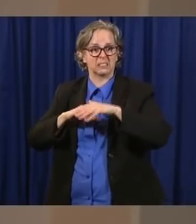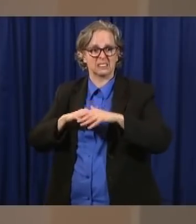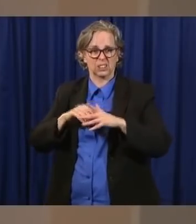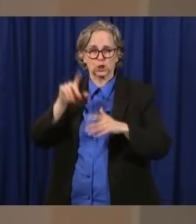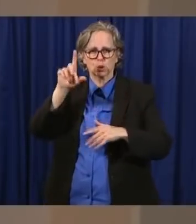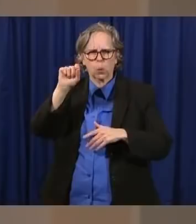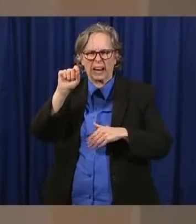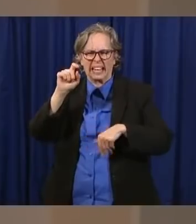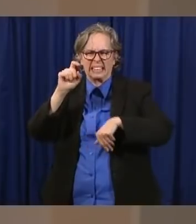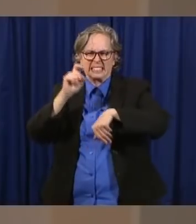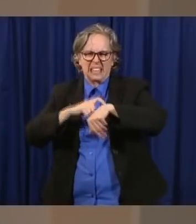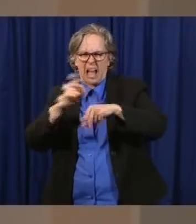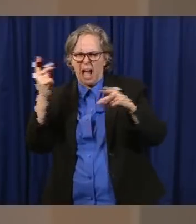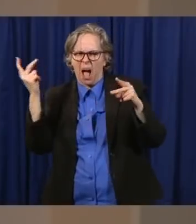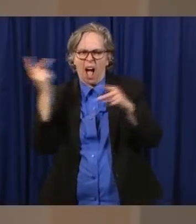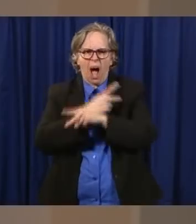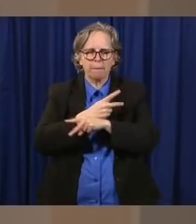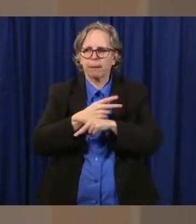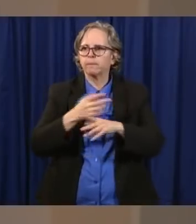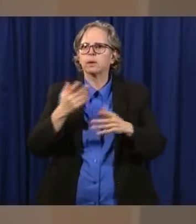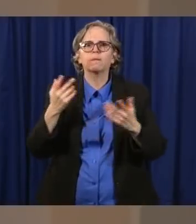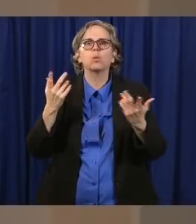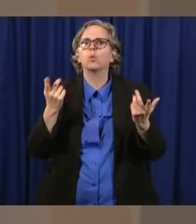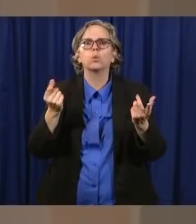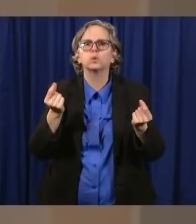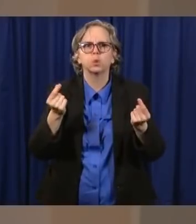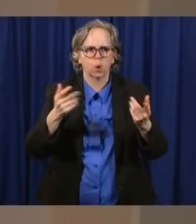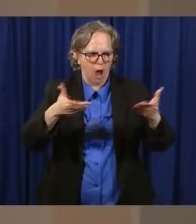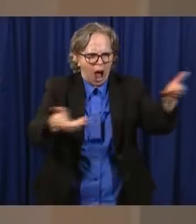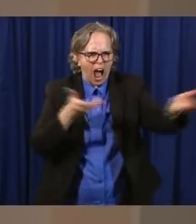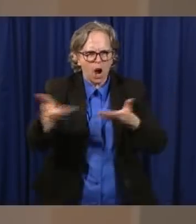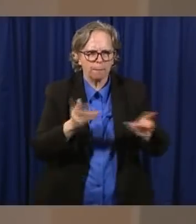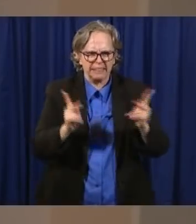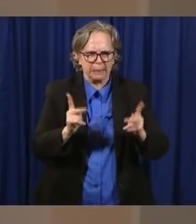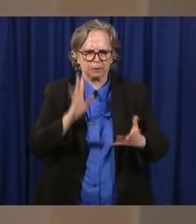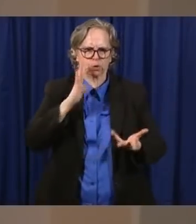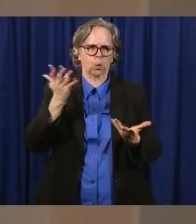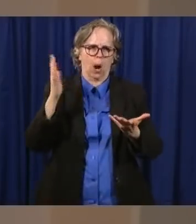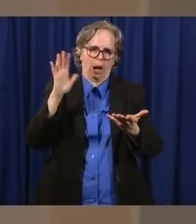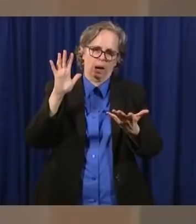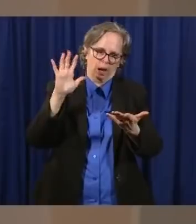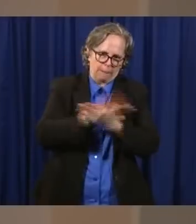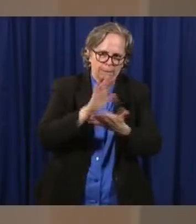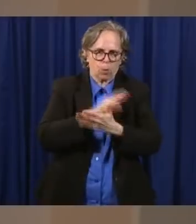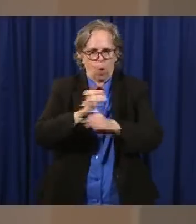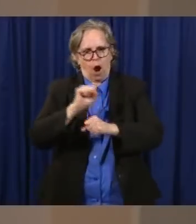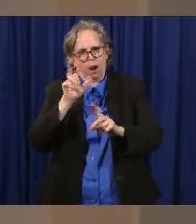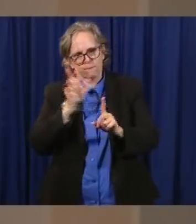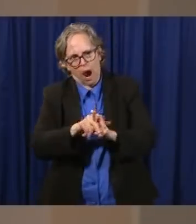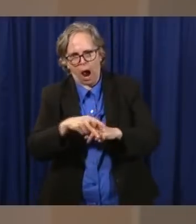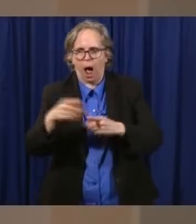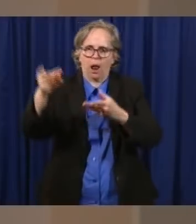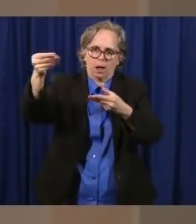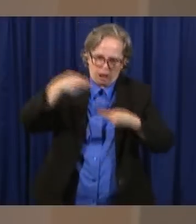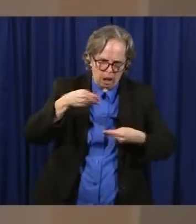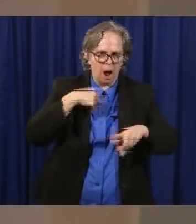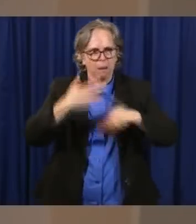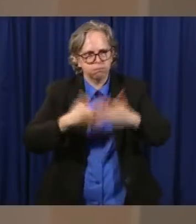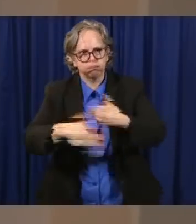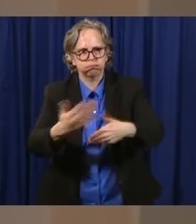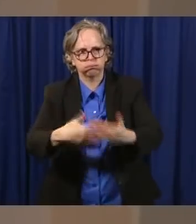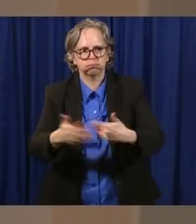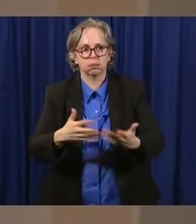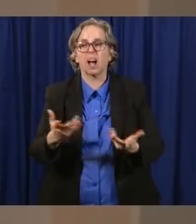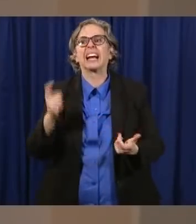currently working to process these services, and in the coming days are going to add additional capacity to